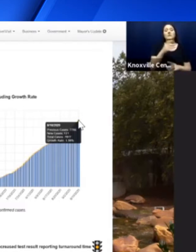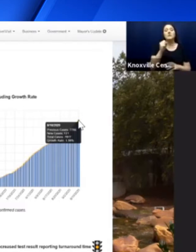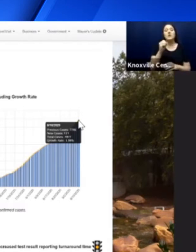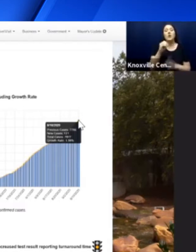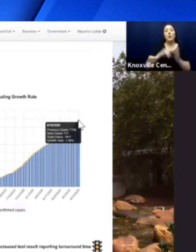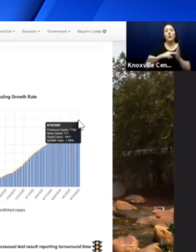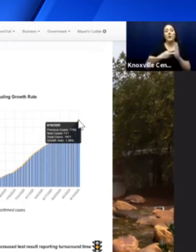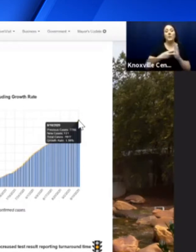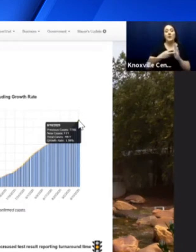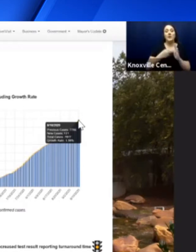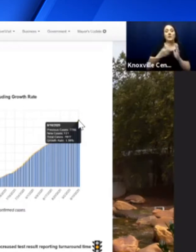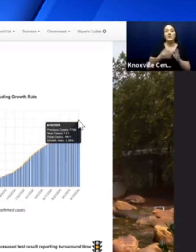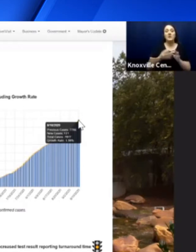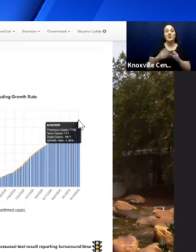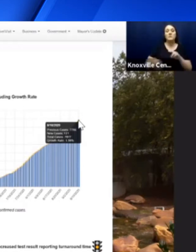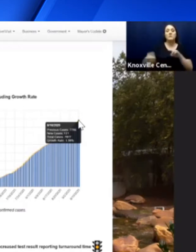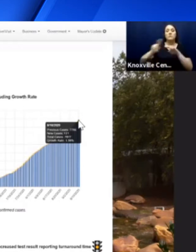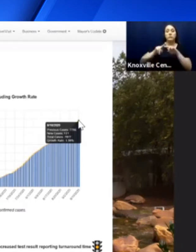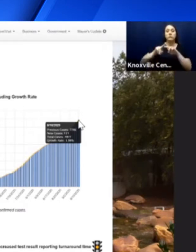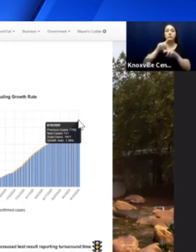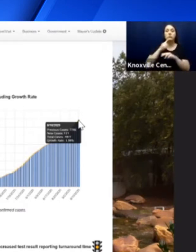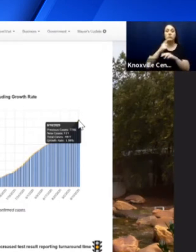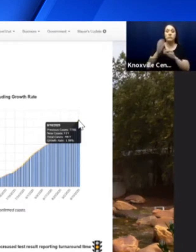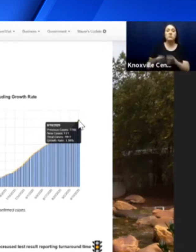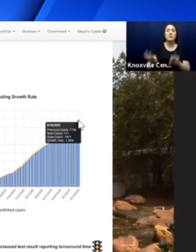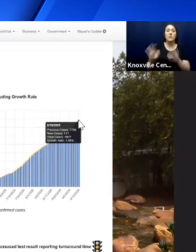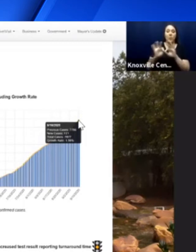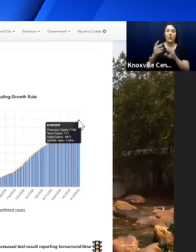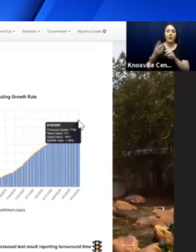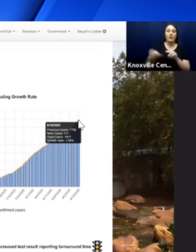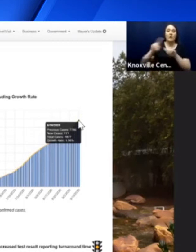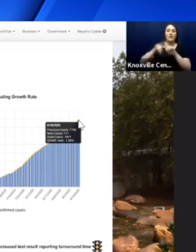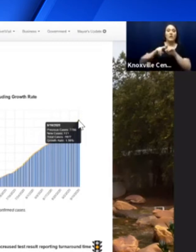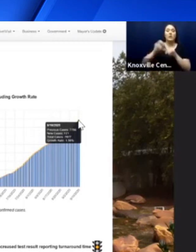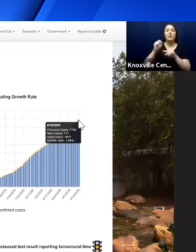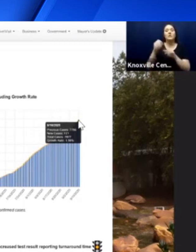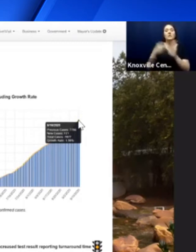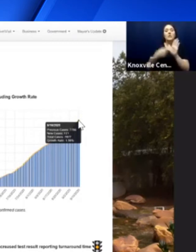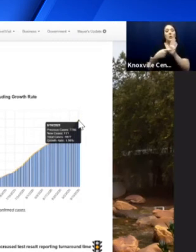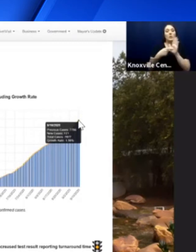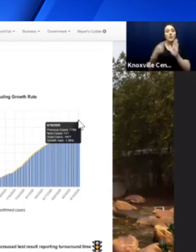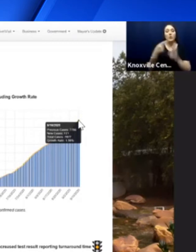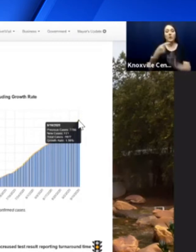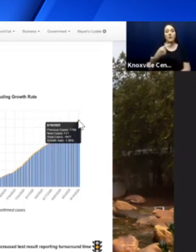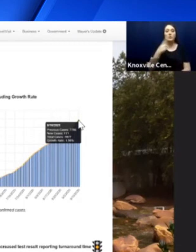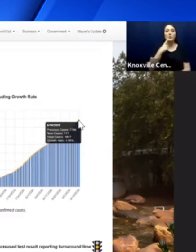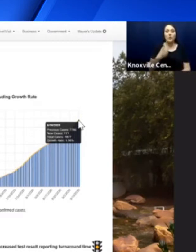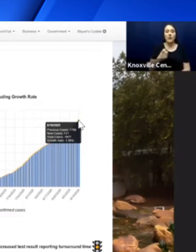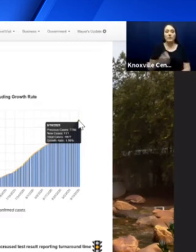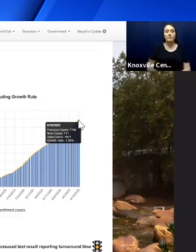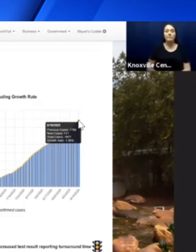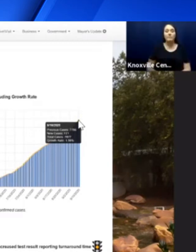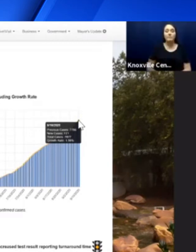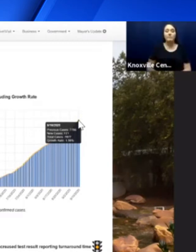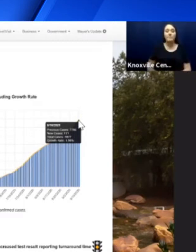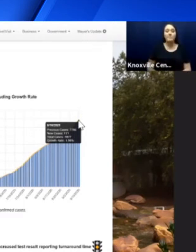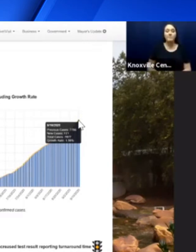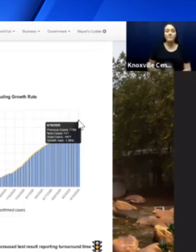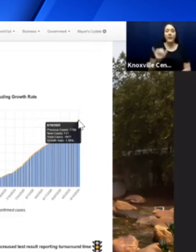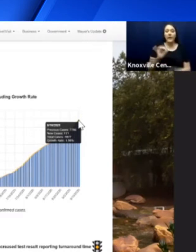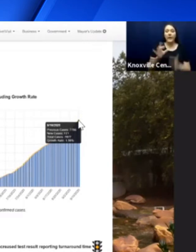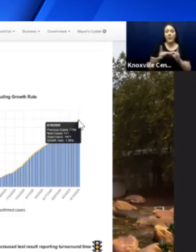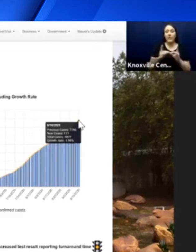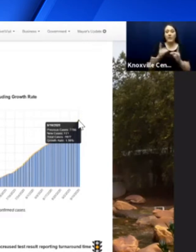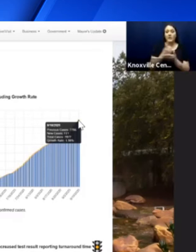statistically significant increase in cases. Because of this, we are representing this benchmark as red. As we mentioned